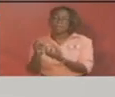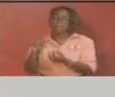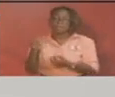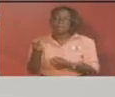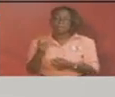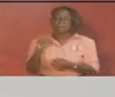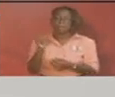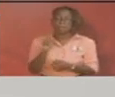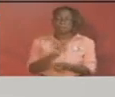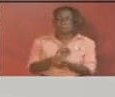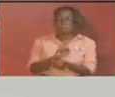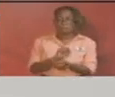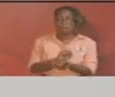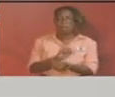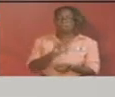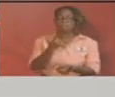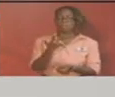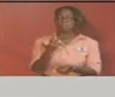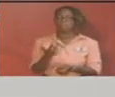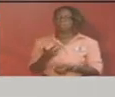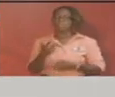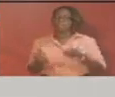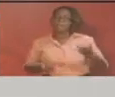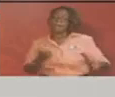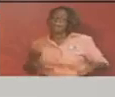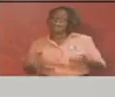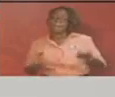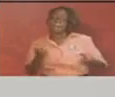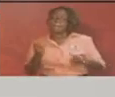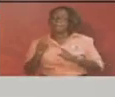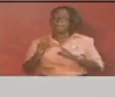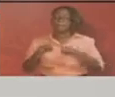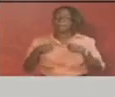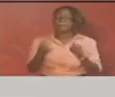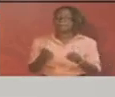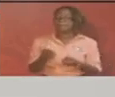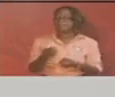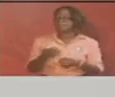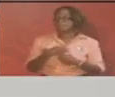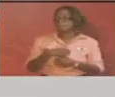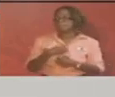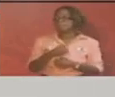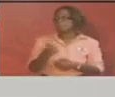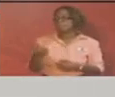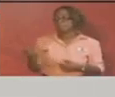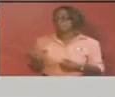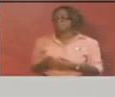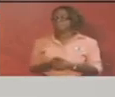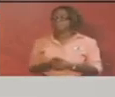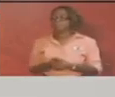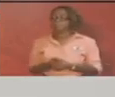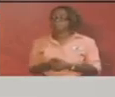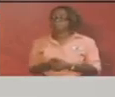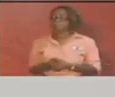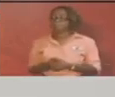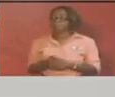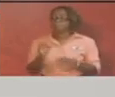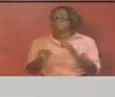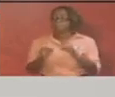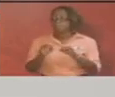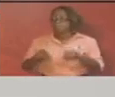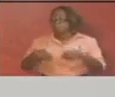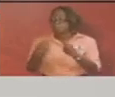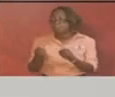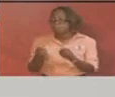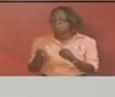for entertainment, and generally speaking, as I said, once you go to an area where you can't have social distancing and you take your mask down,